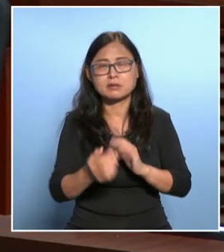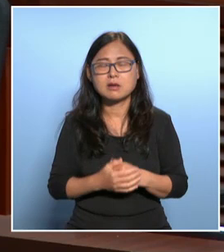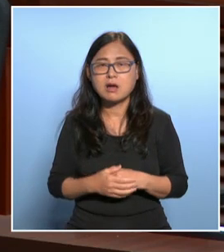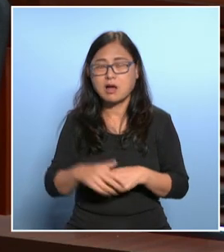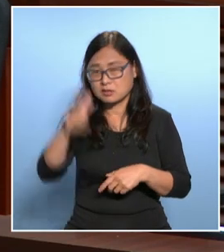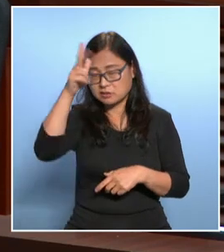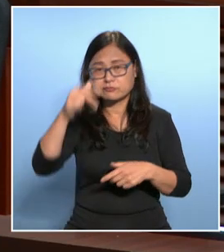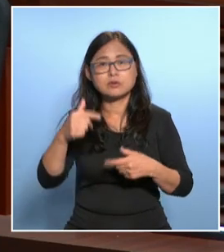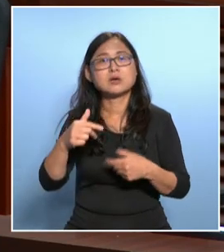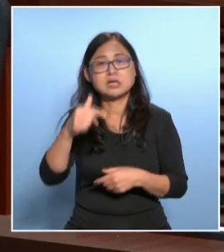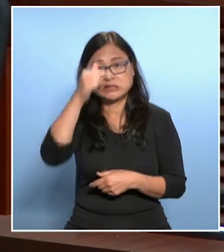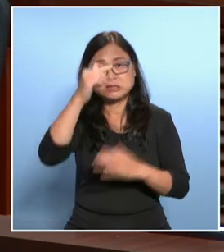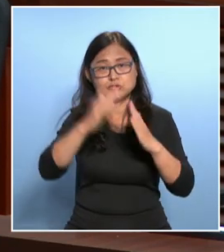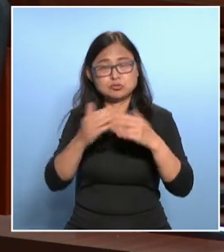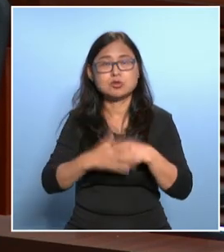carried out against their wish.